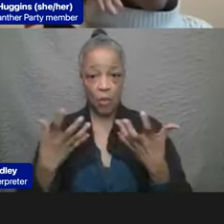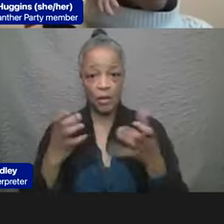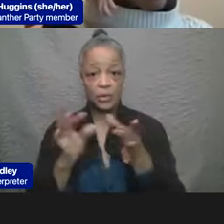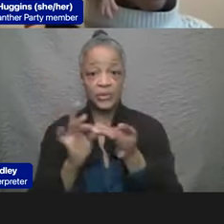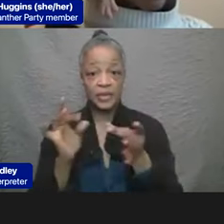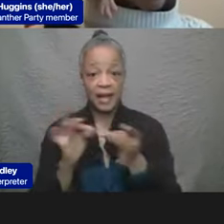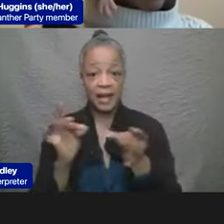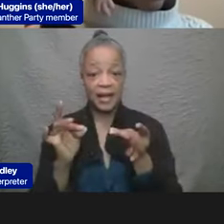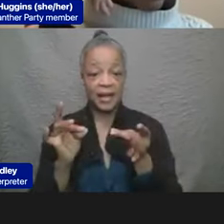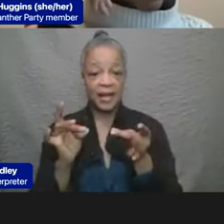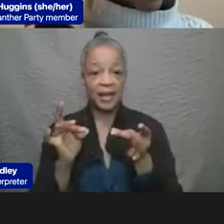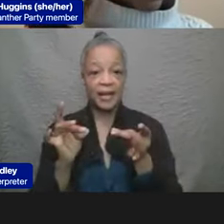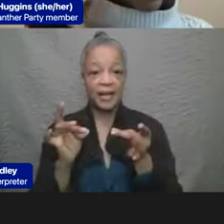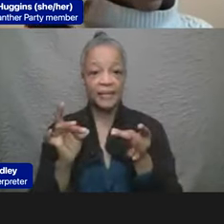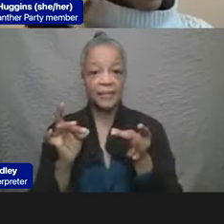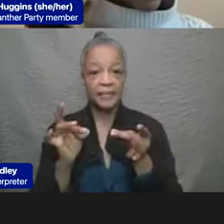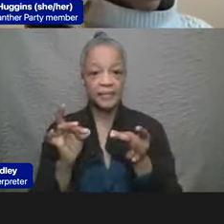that